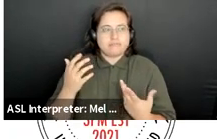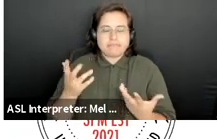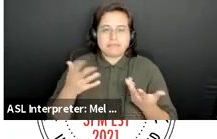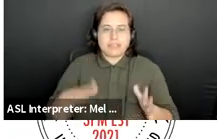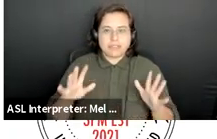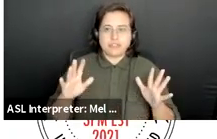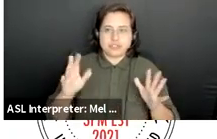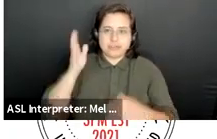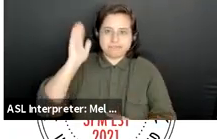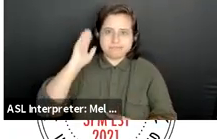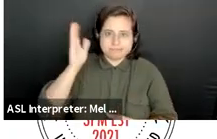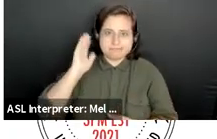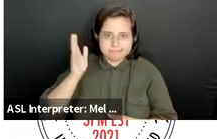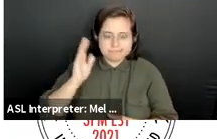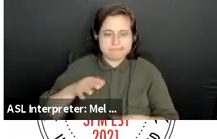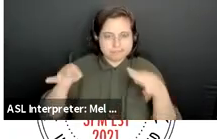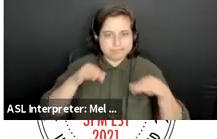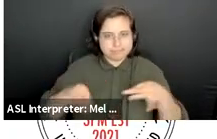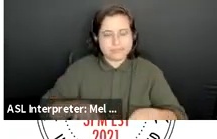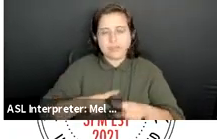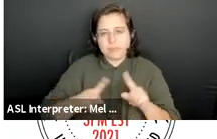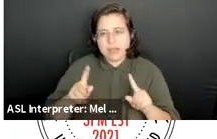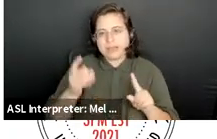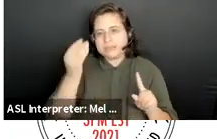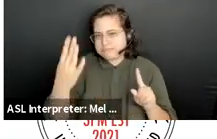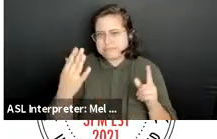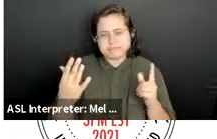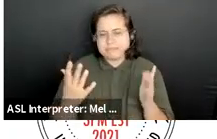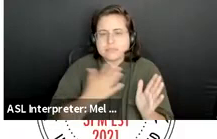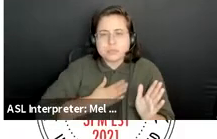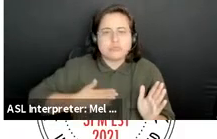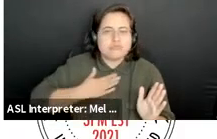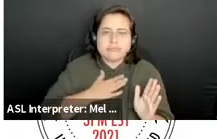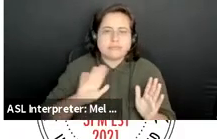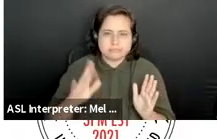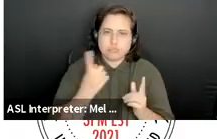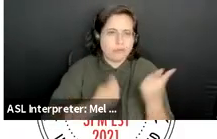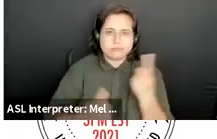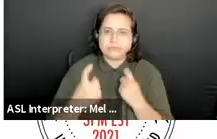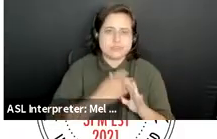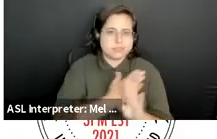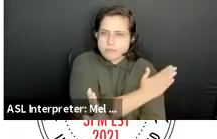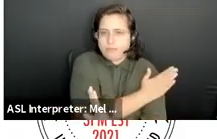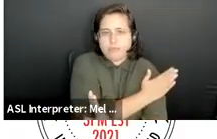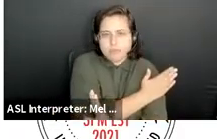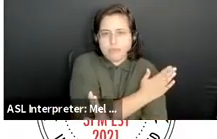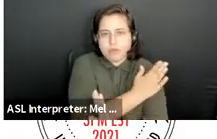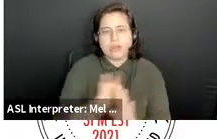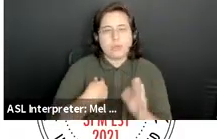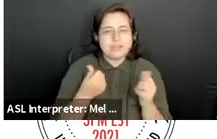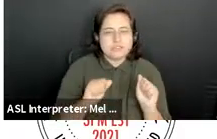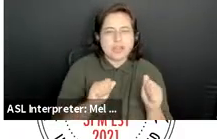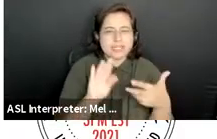touches on these questions, but we do want our audience to know, first of all, we really appreciate the questions you shared in advance, and we've distilled some of them to some